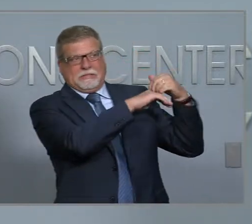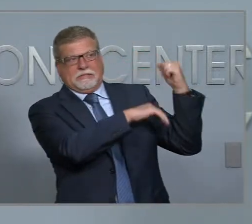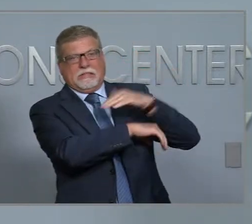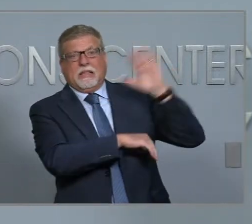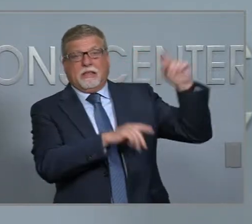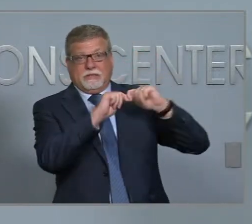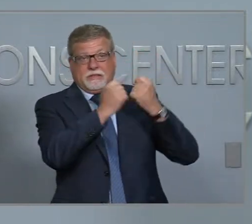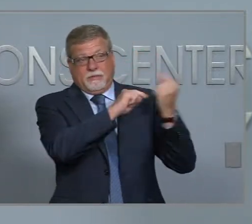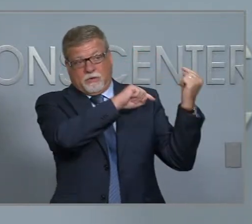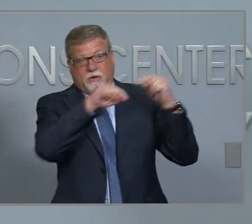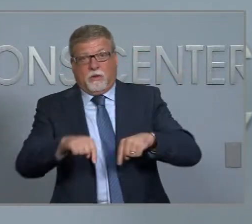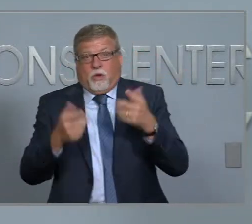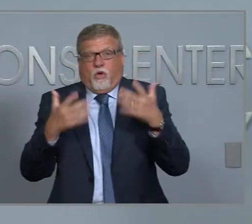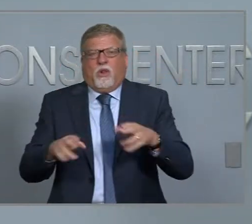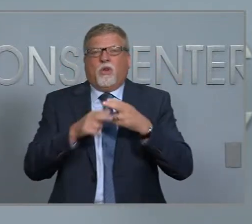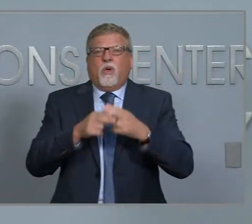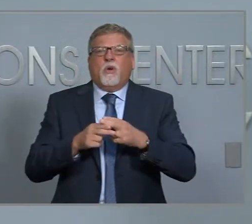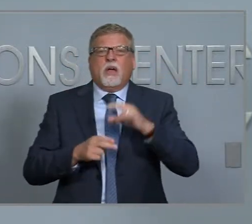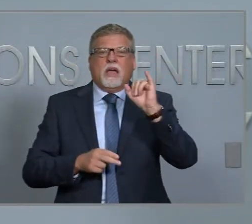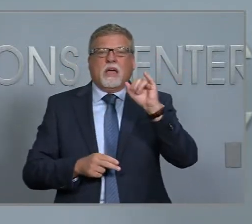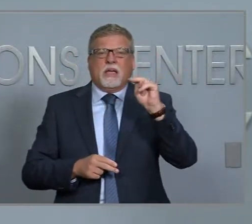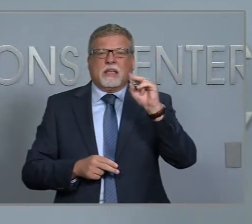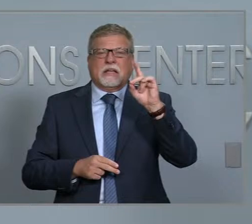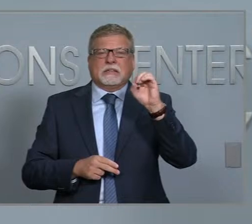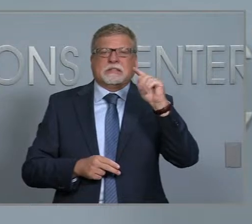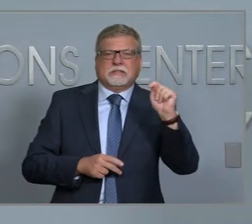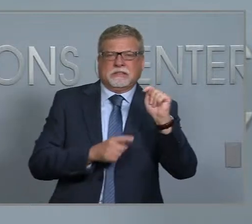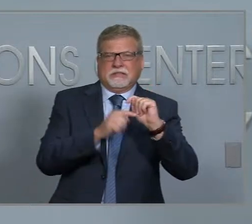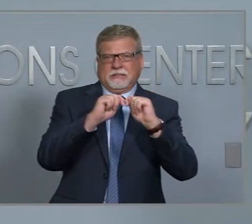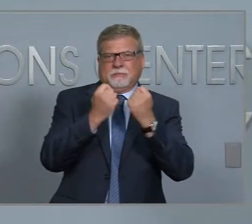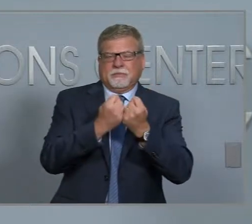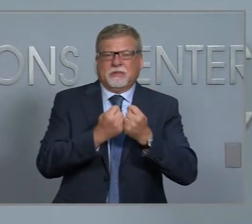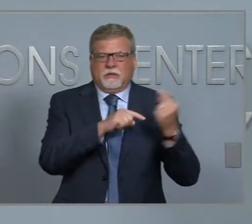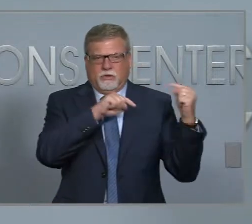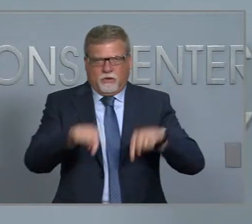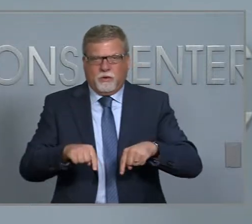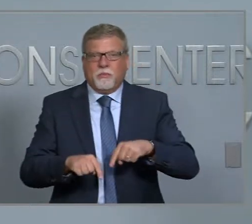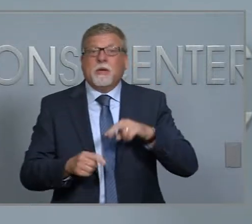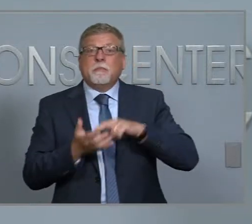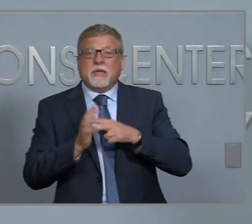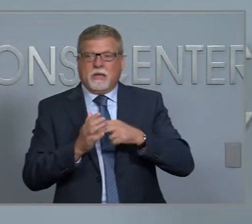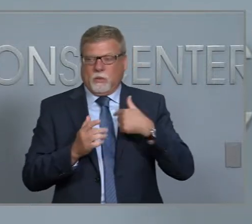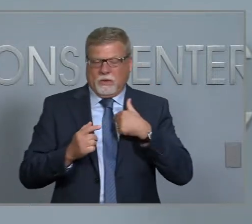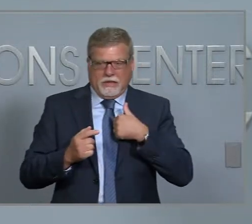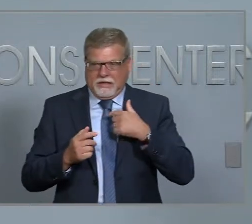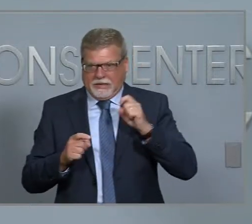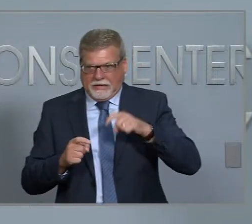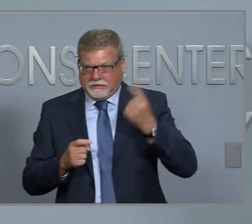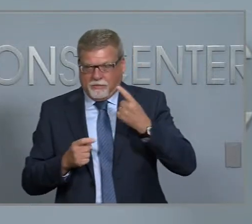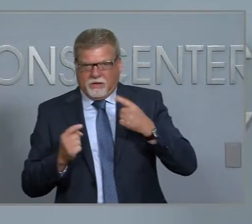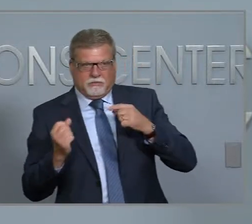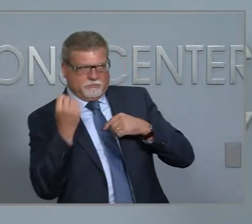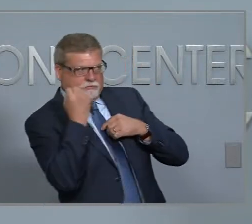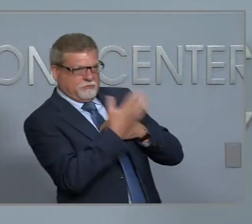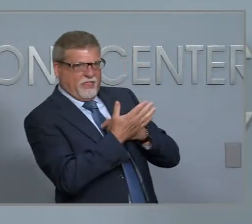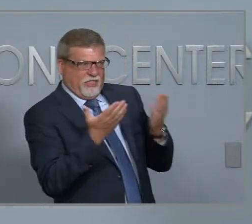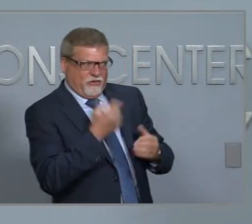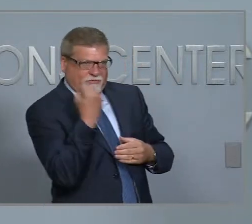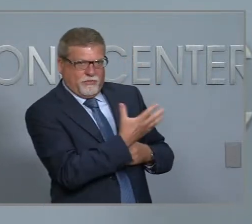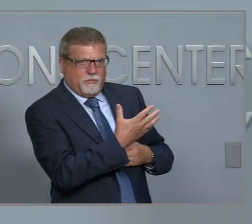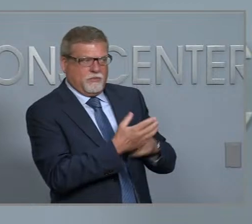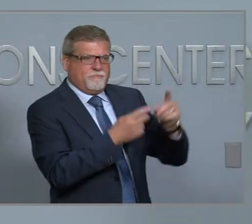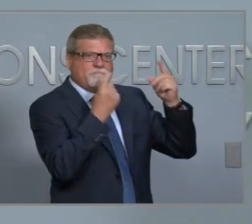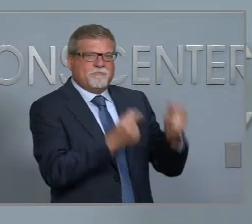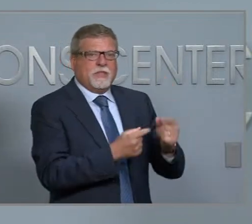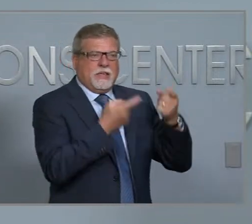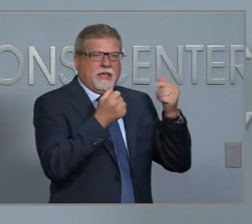I think, better collaborate and coordinate on ongoing response actions, to be able to forecast and predict a little bit better what